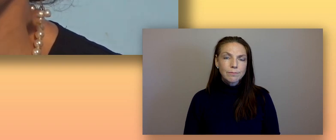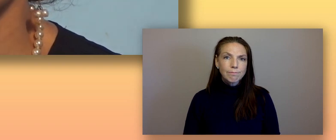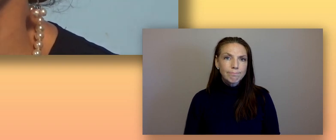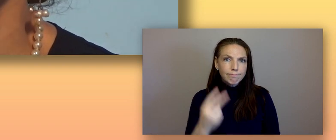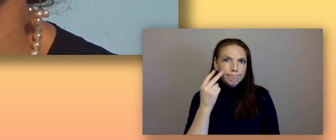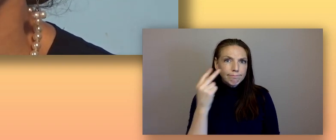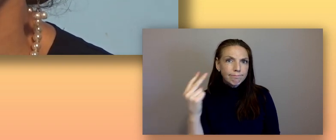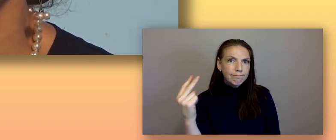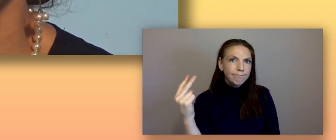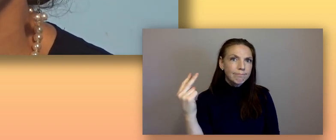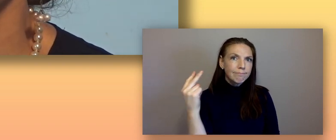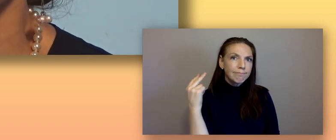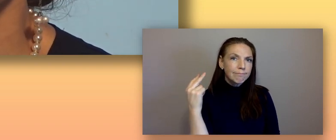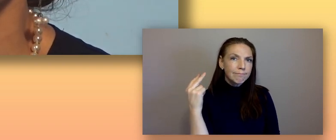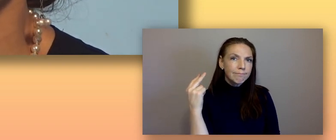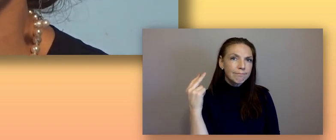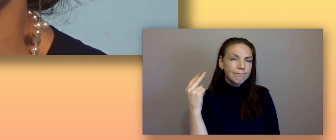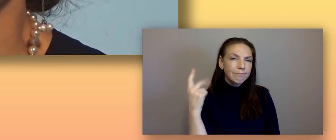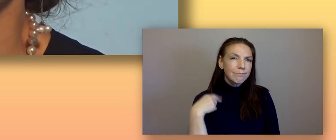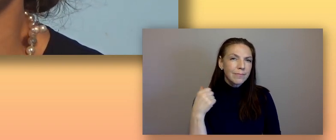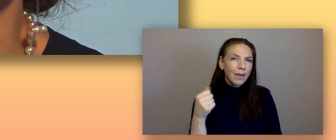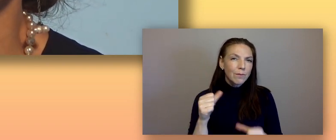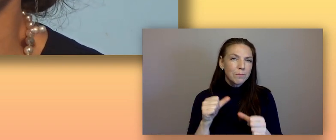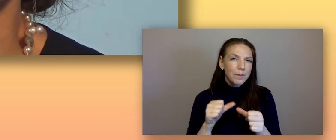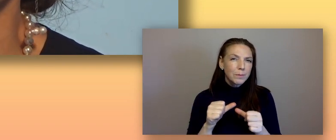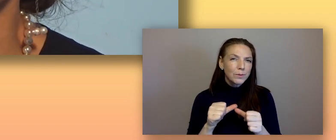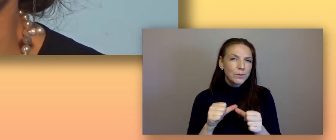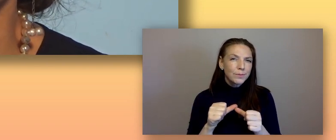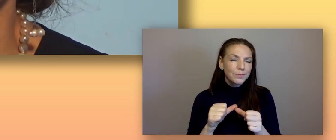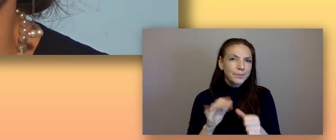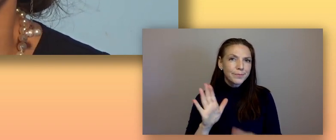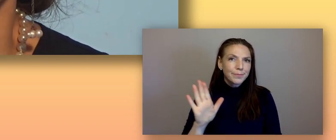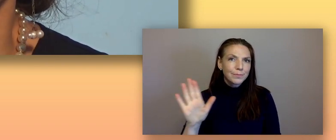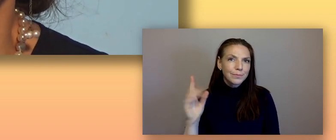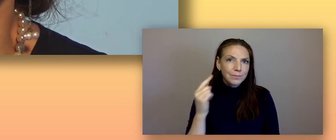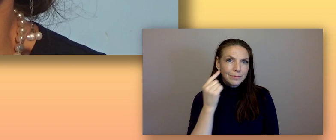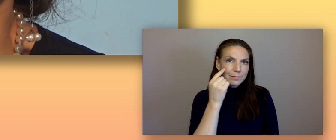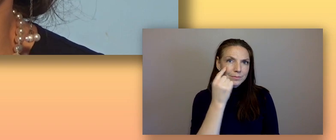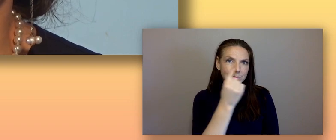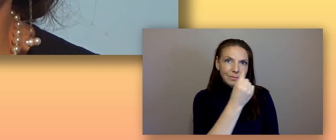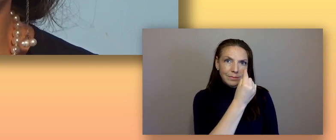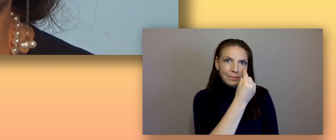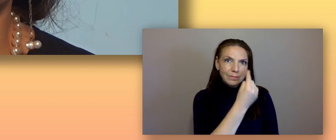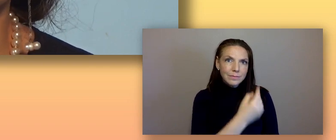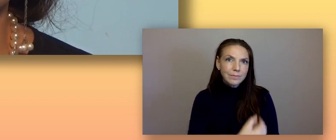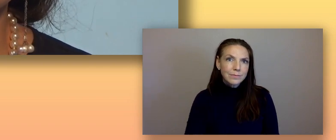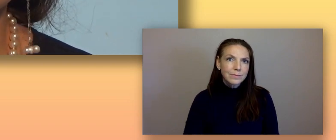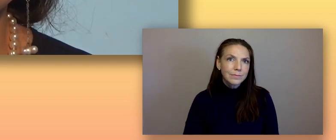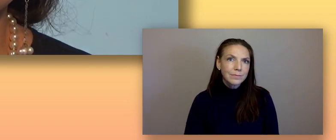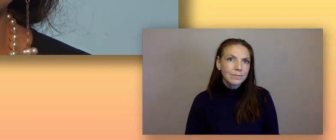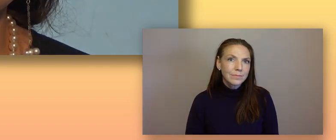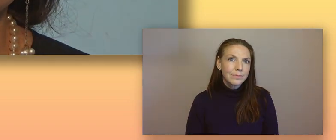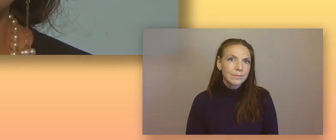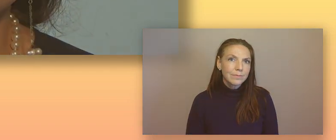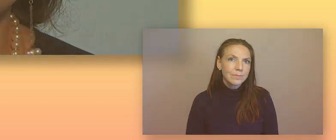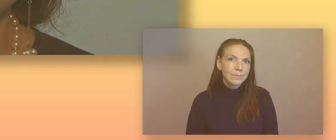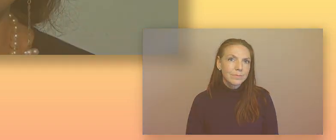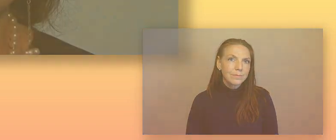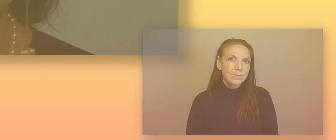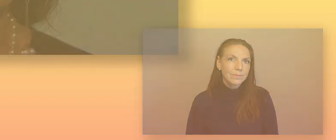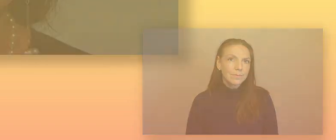I remember those pearls that were her eyes.